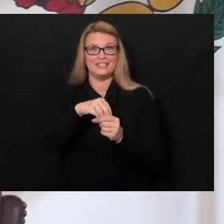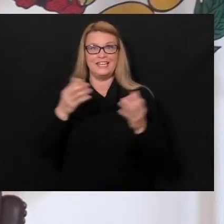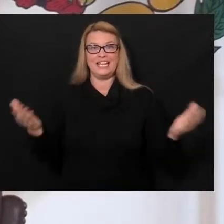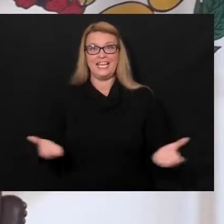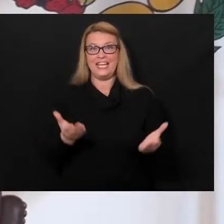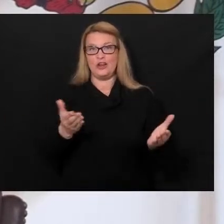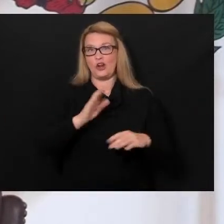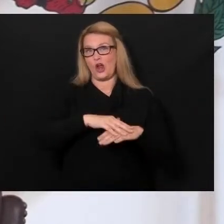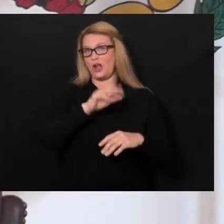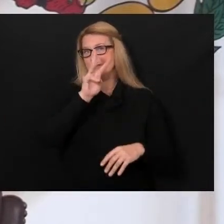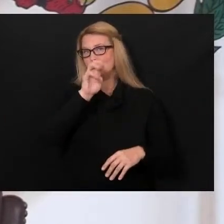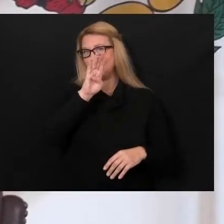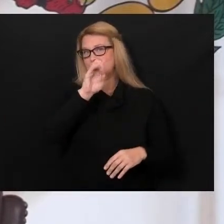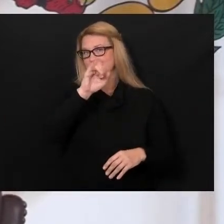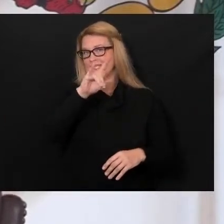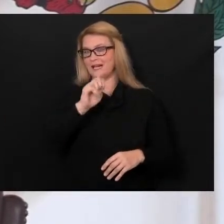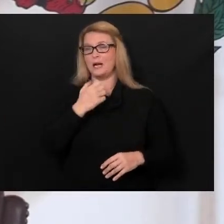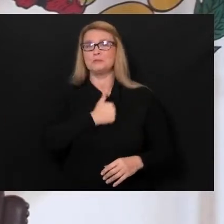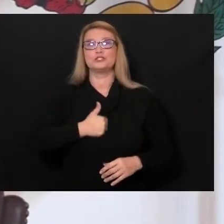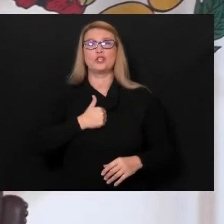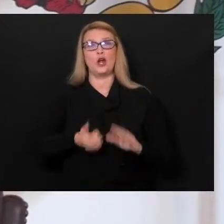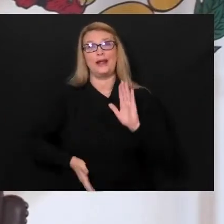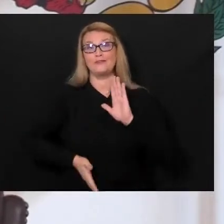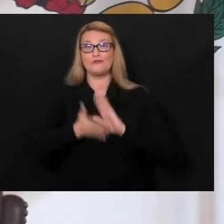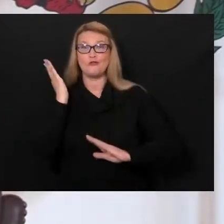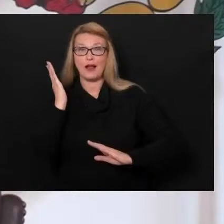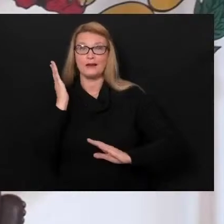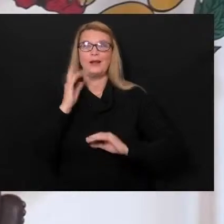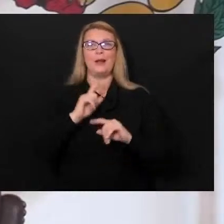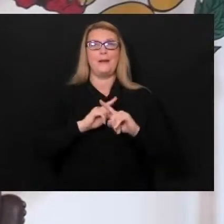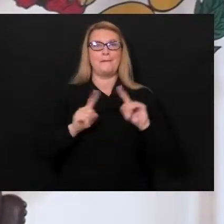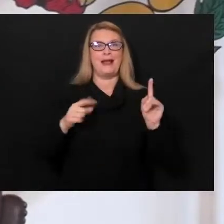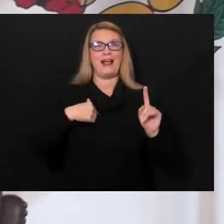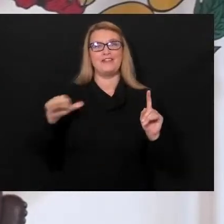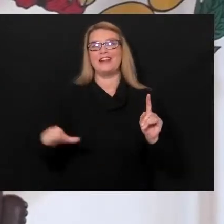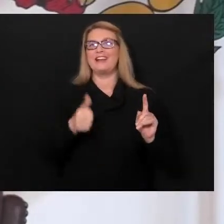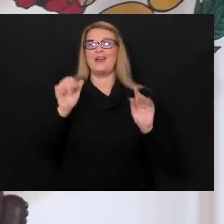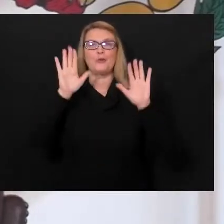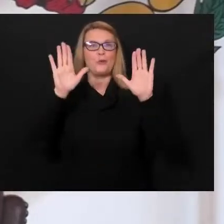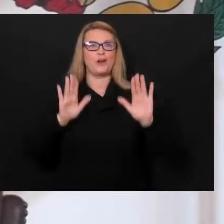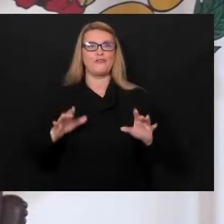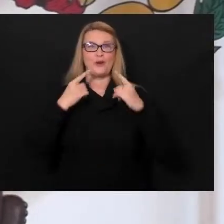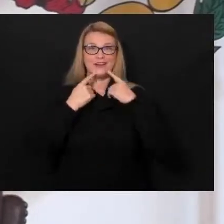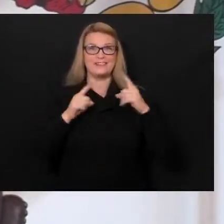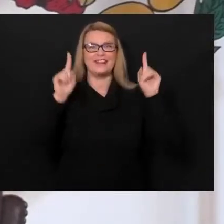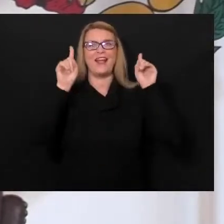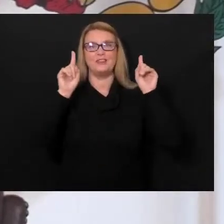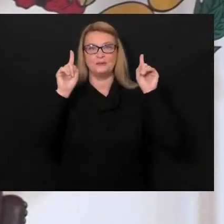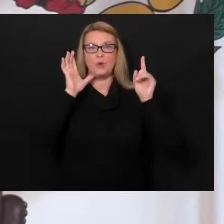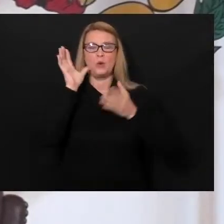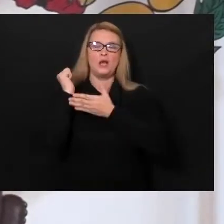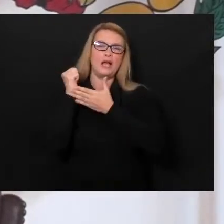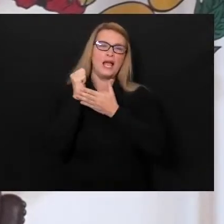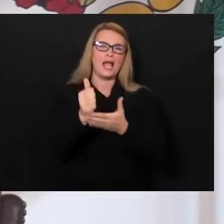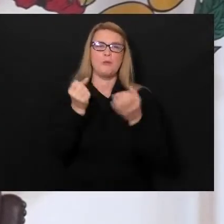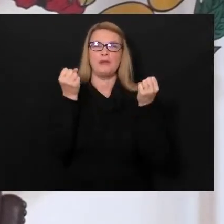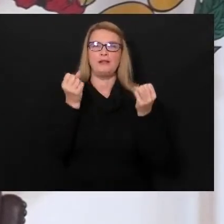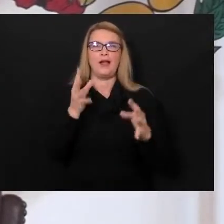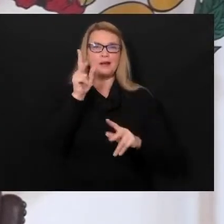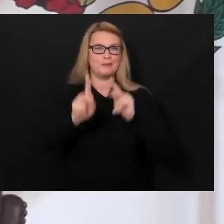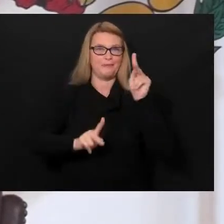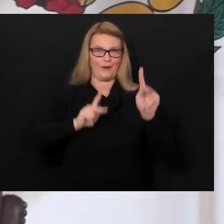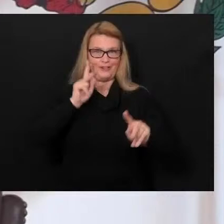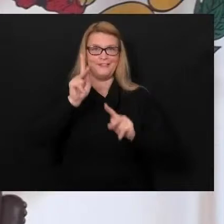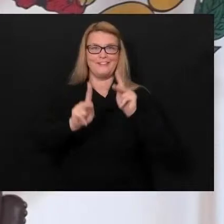or whatever. But I apologize for rushing off, but we got another great announcement that's going to help a whole bunch of our people and